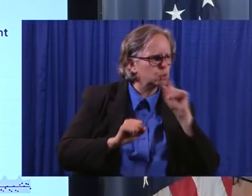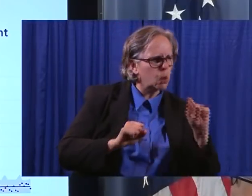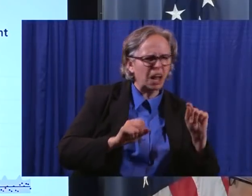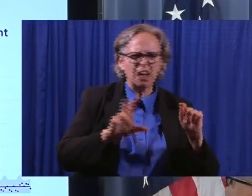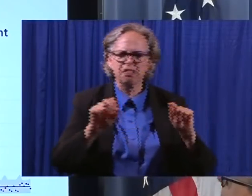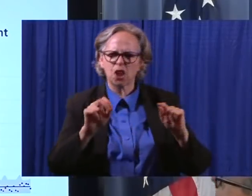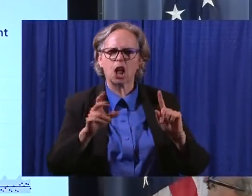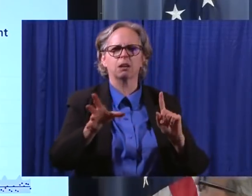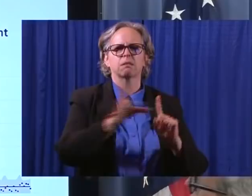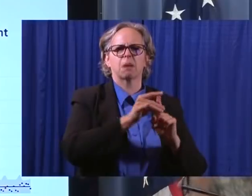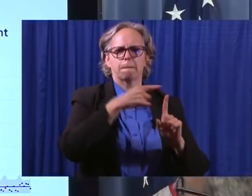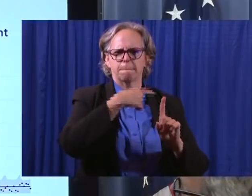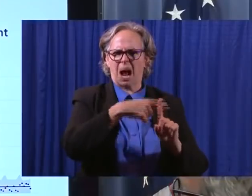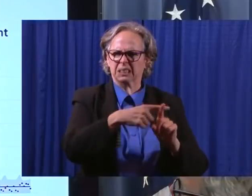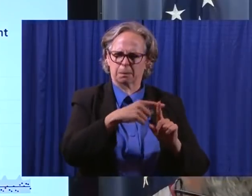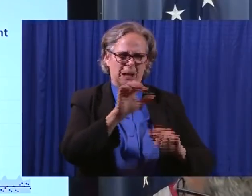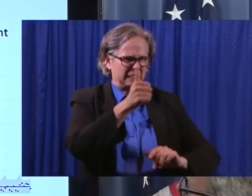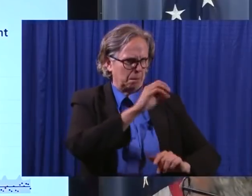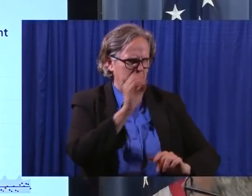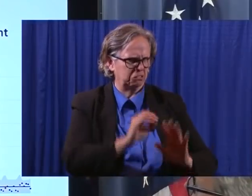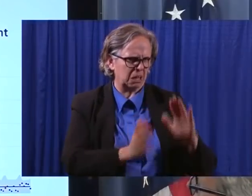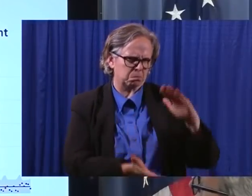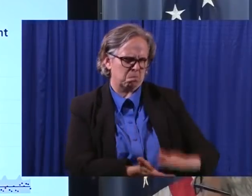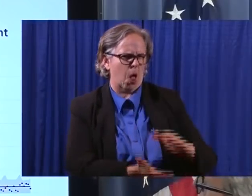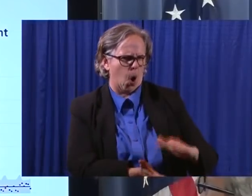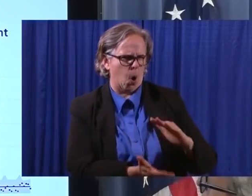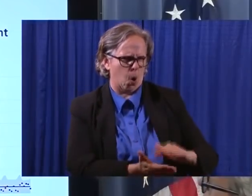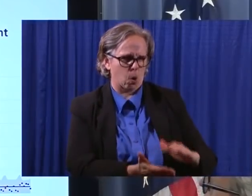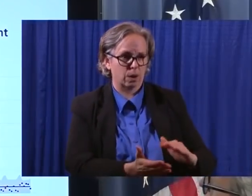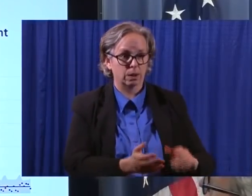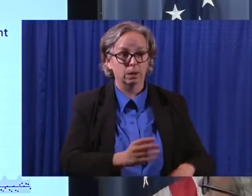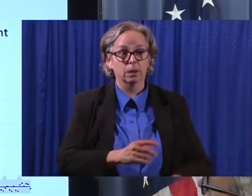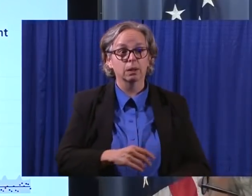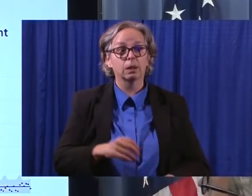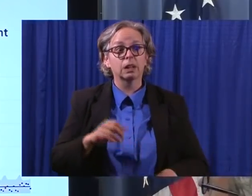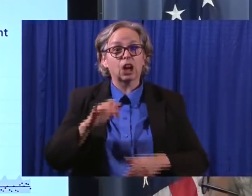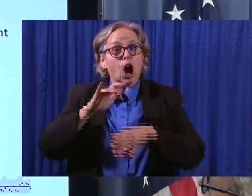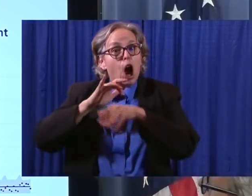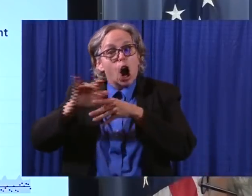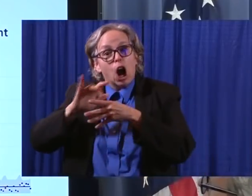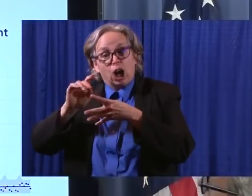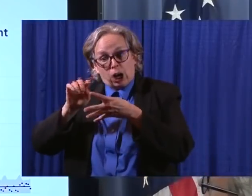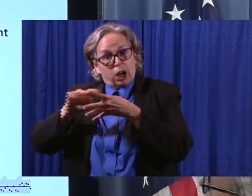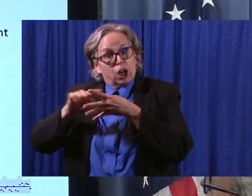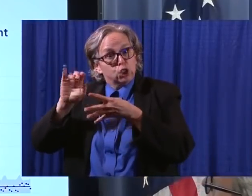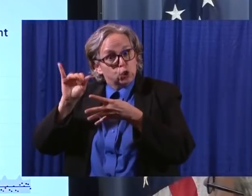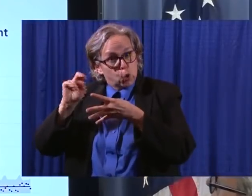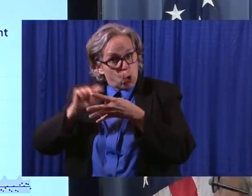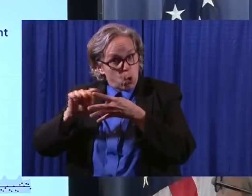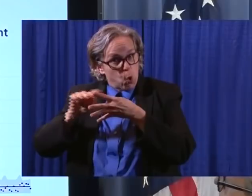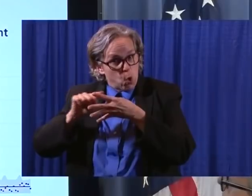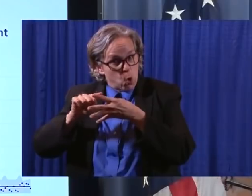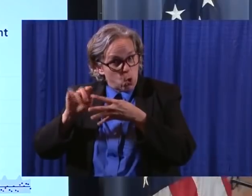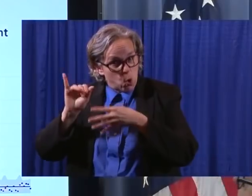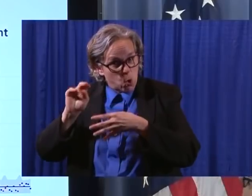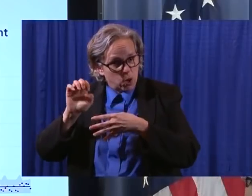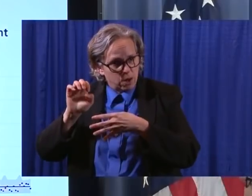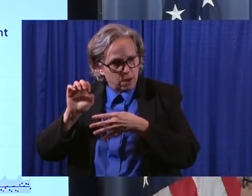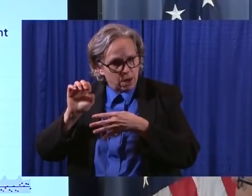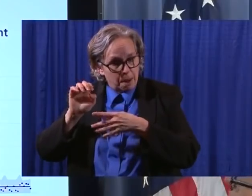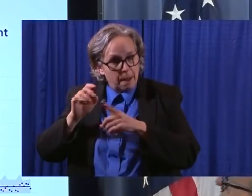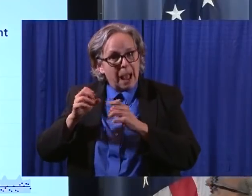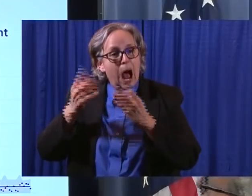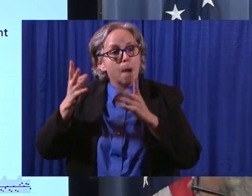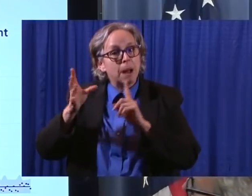positive test. Then we saw in early part of June that the rate of the test, positive test went